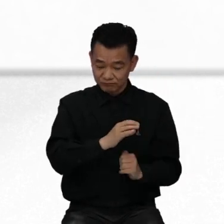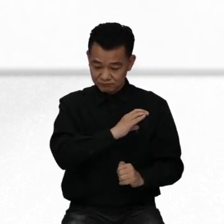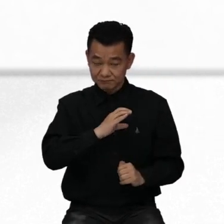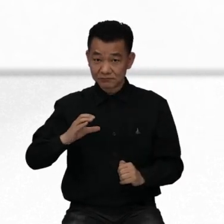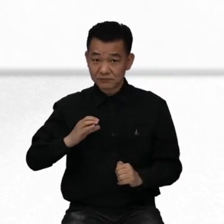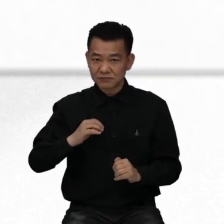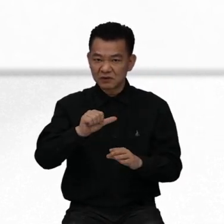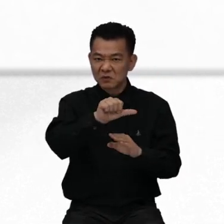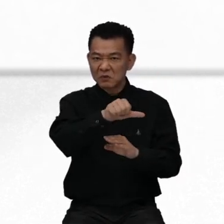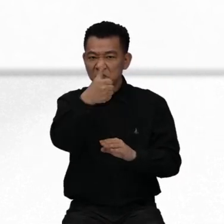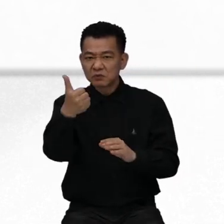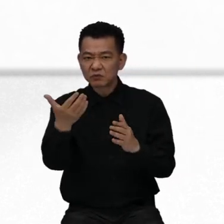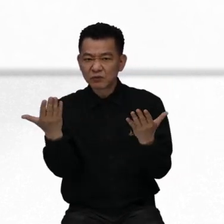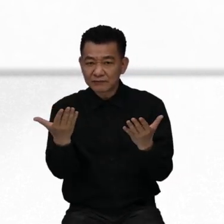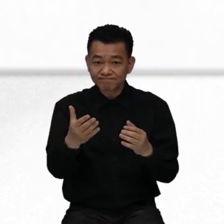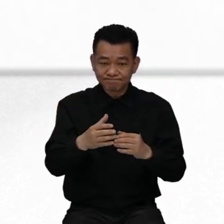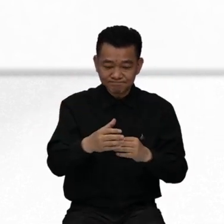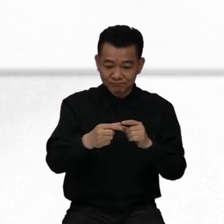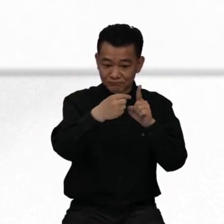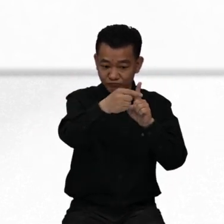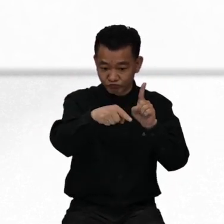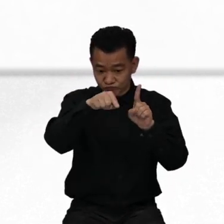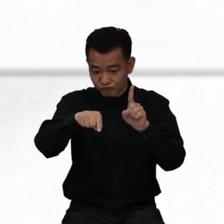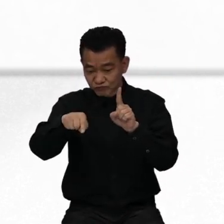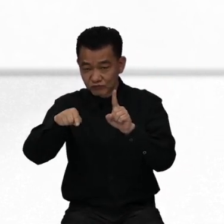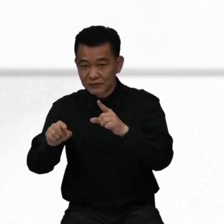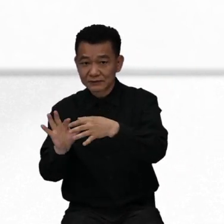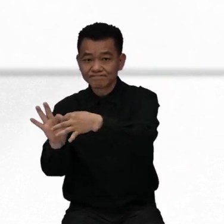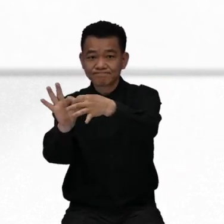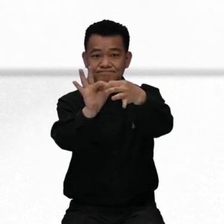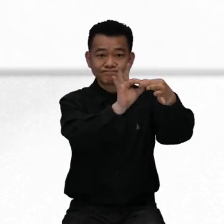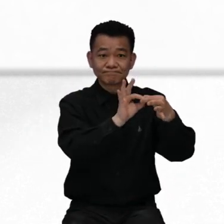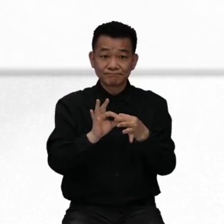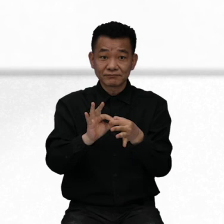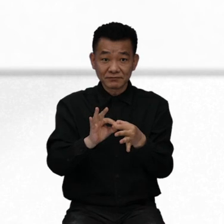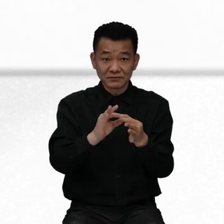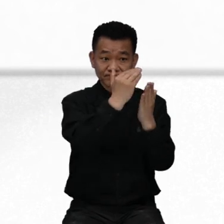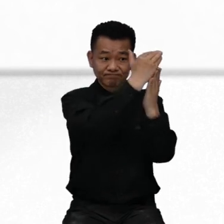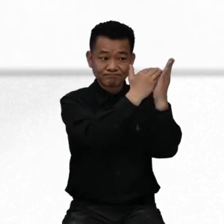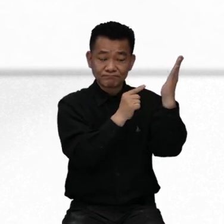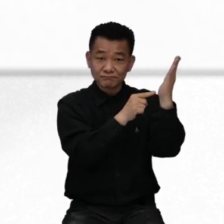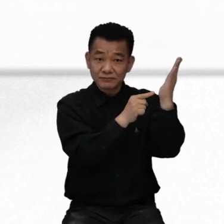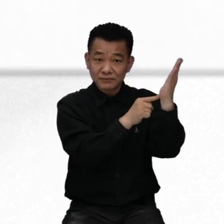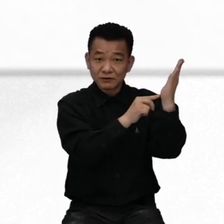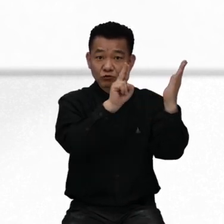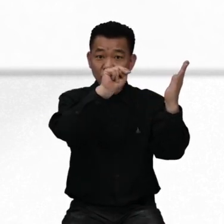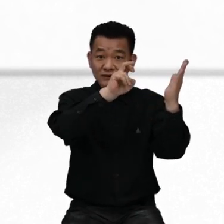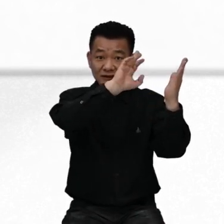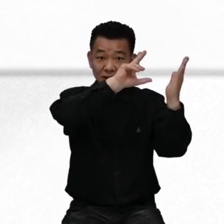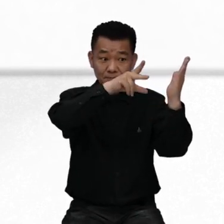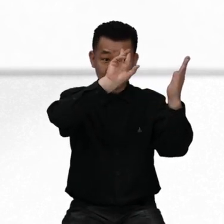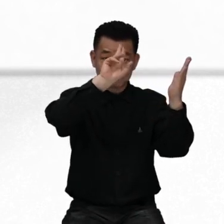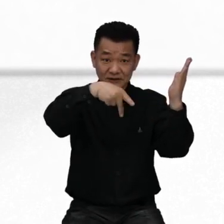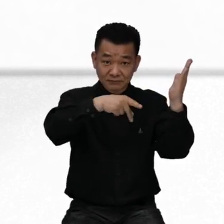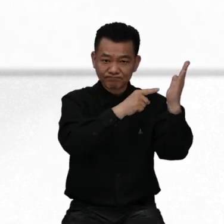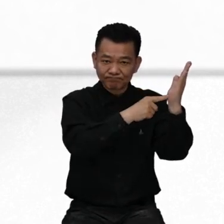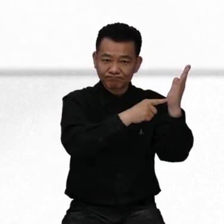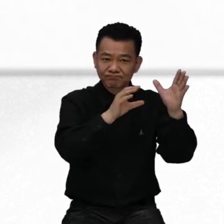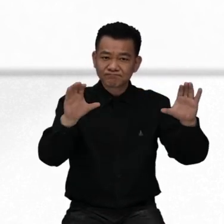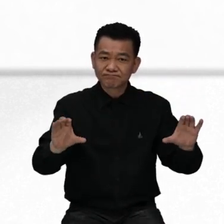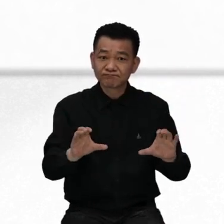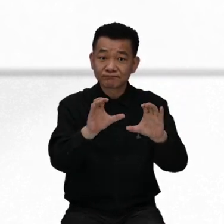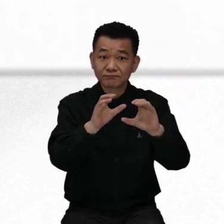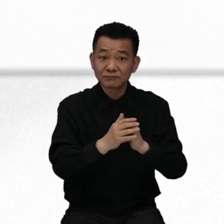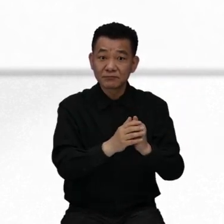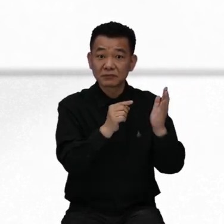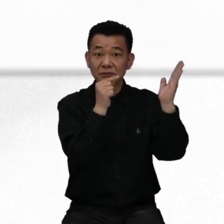Article 38. Relationship of the committee with other bodies. In order to foster the effective implementation of the